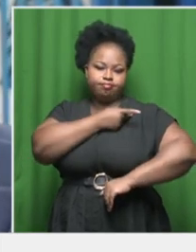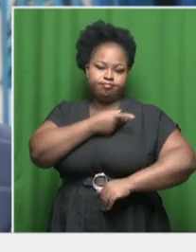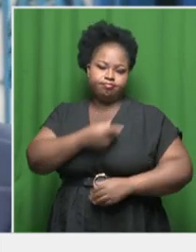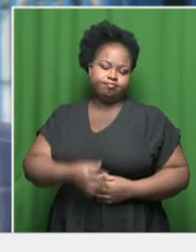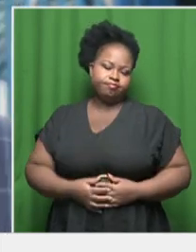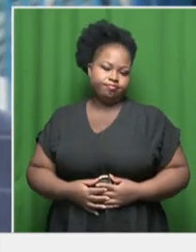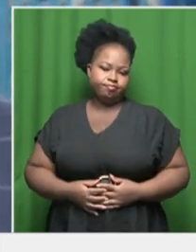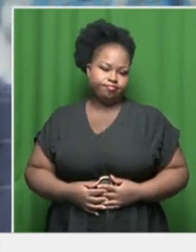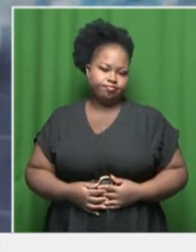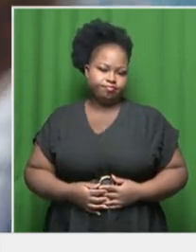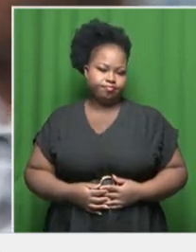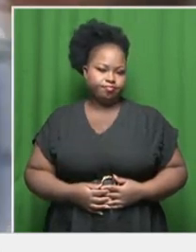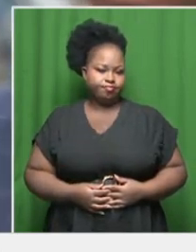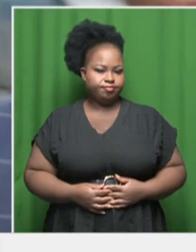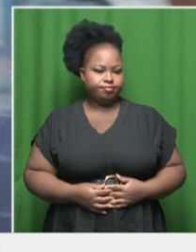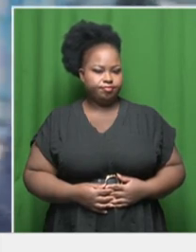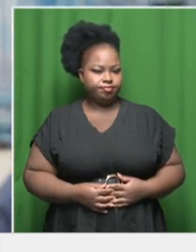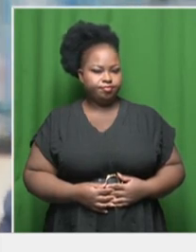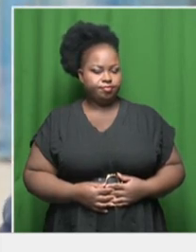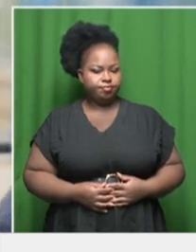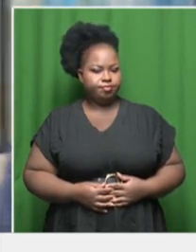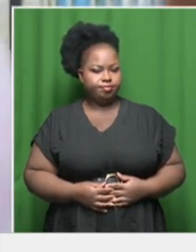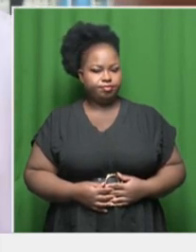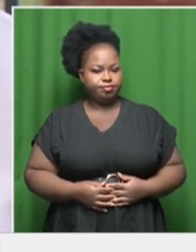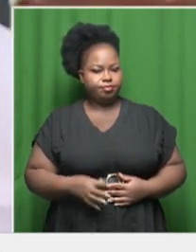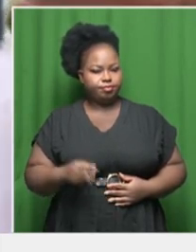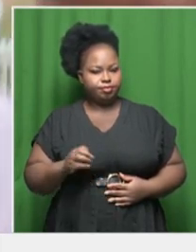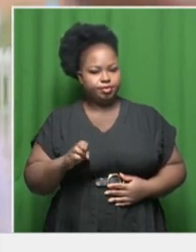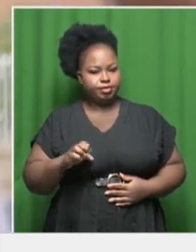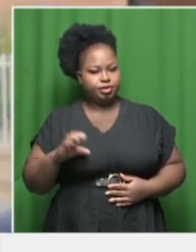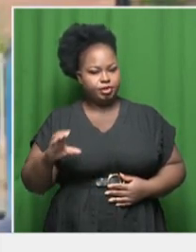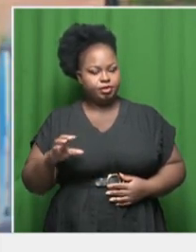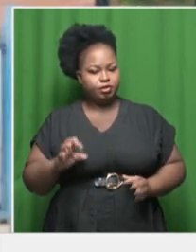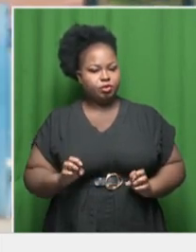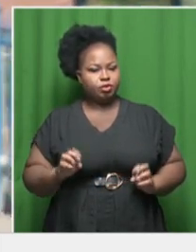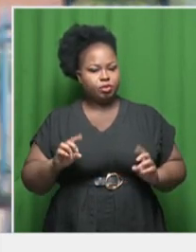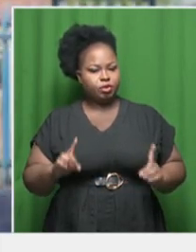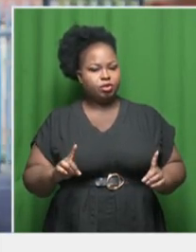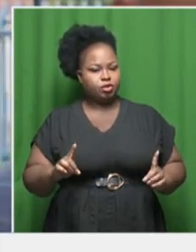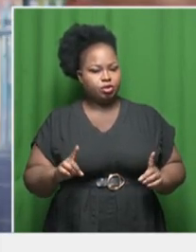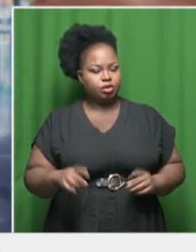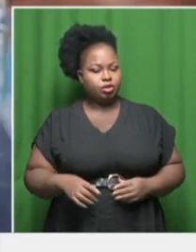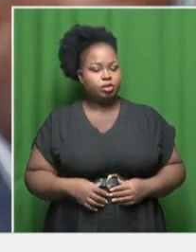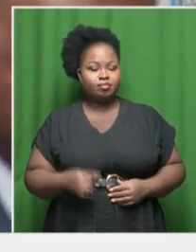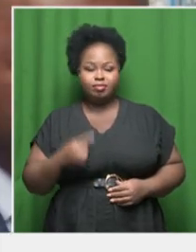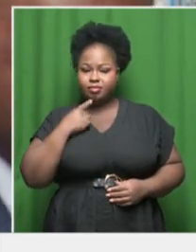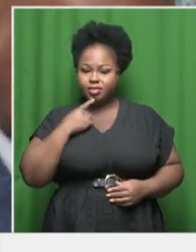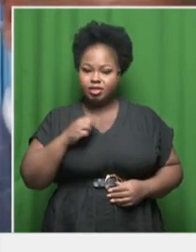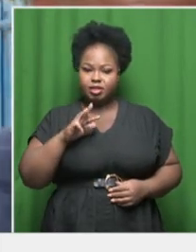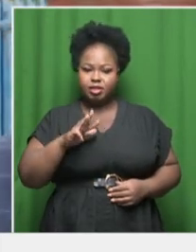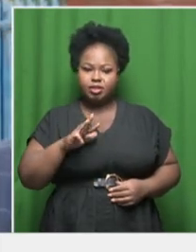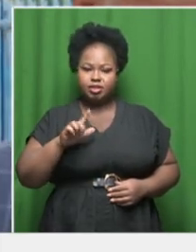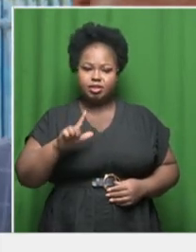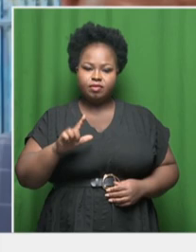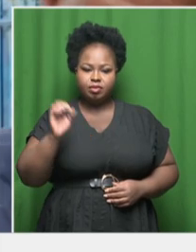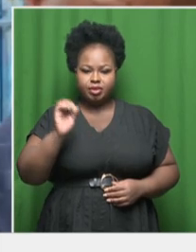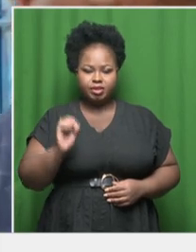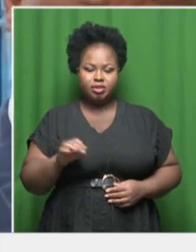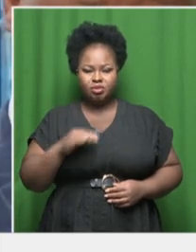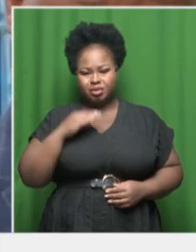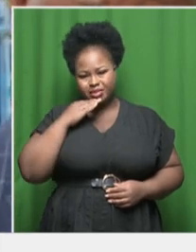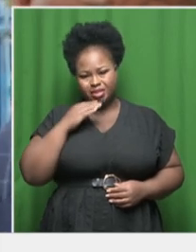schools. Thank you very much. Again, the MEC for Education in the Northern Cape saying 97%, so about a